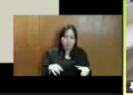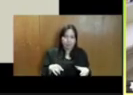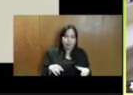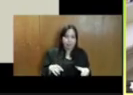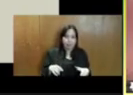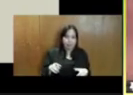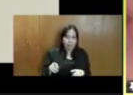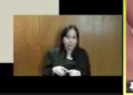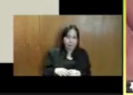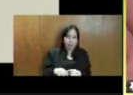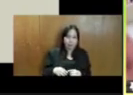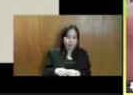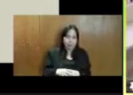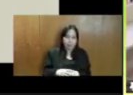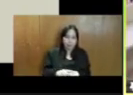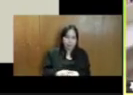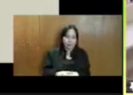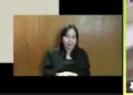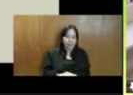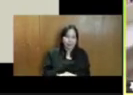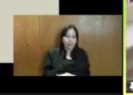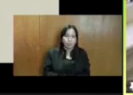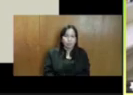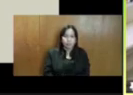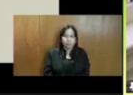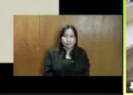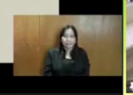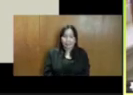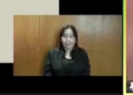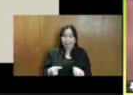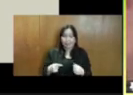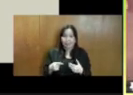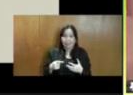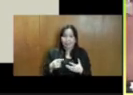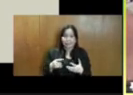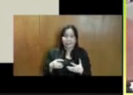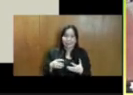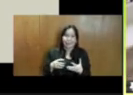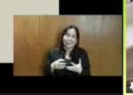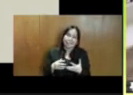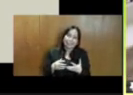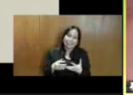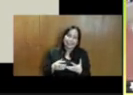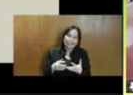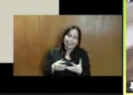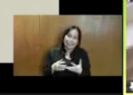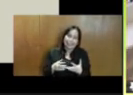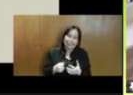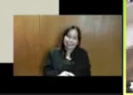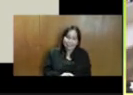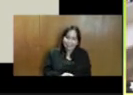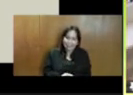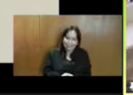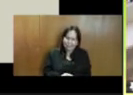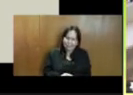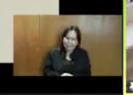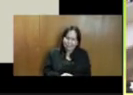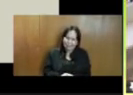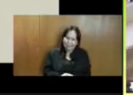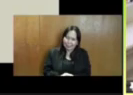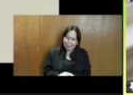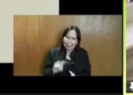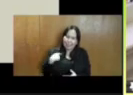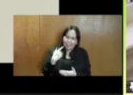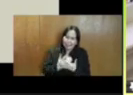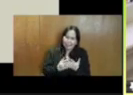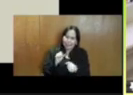it does take them some time to actually, once they leave the dirty job, it actually does take them some time to transition into a green job. And so workers